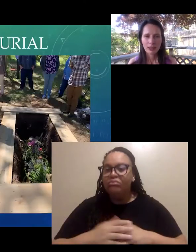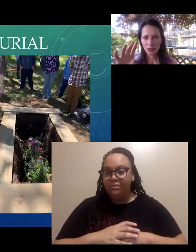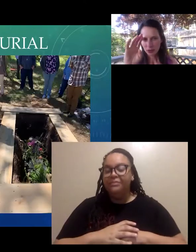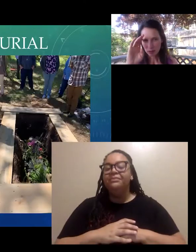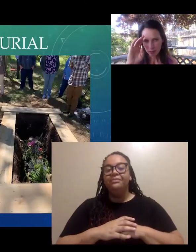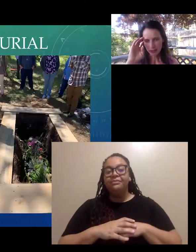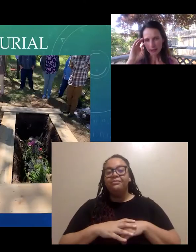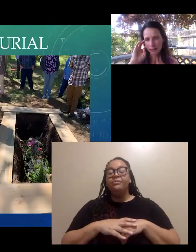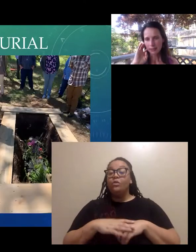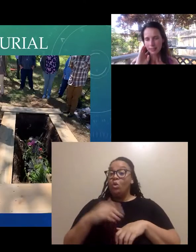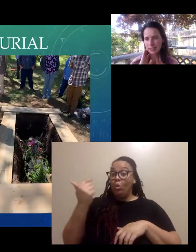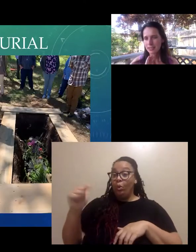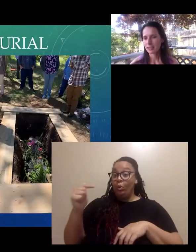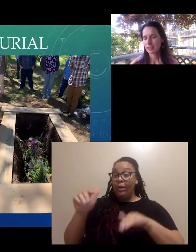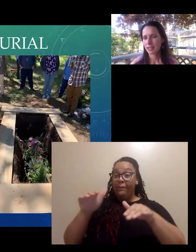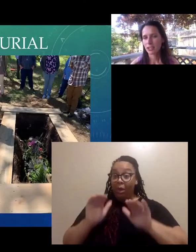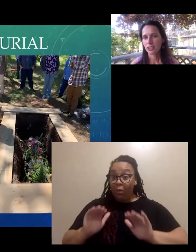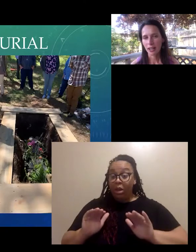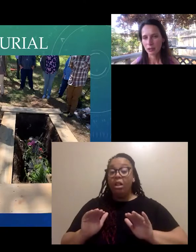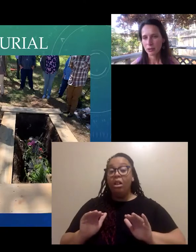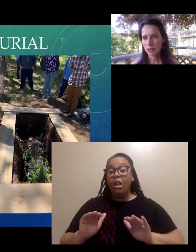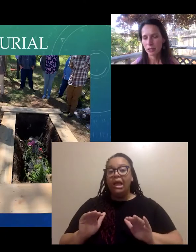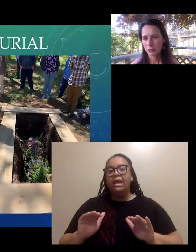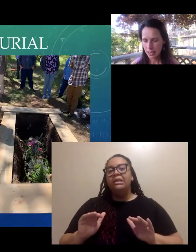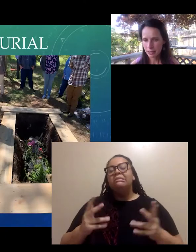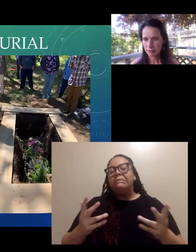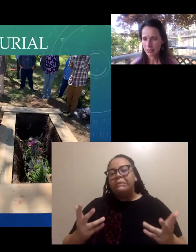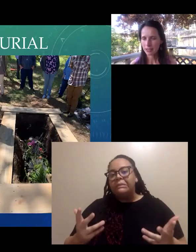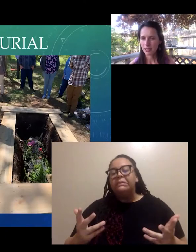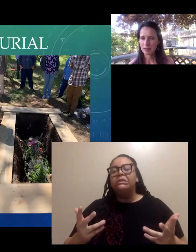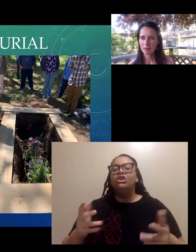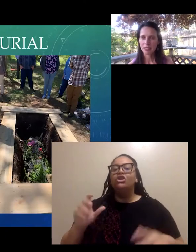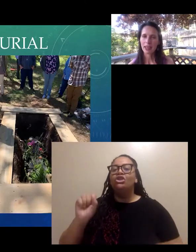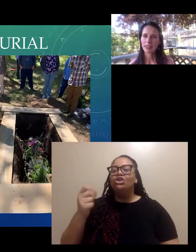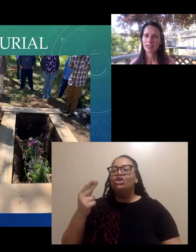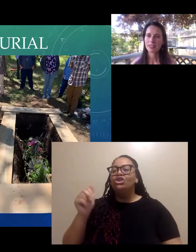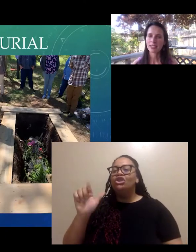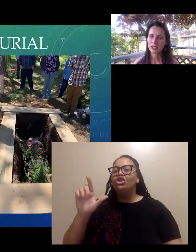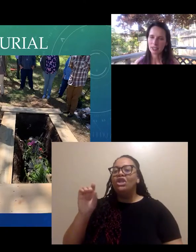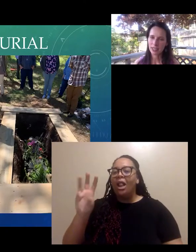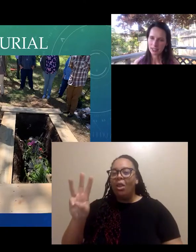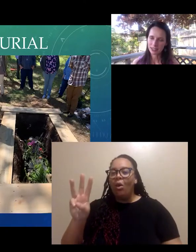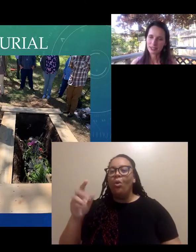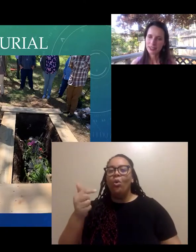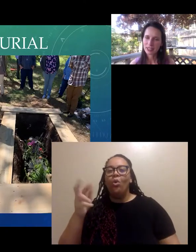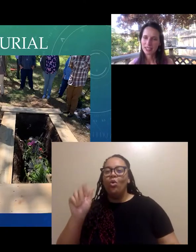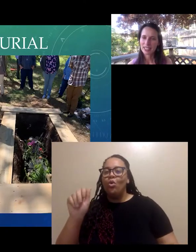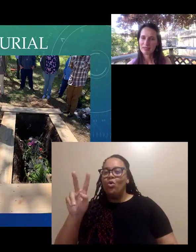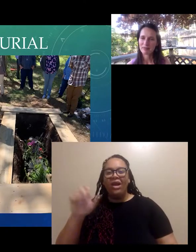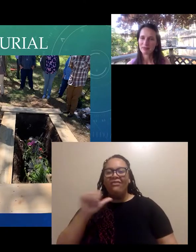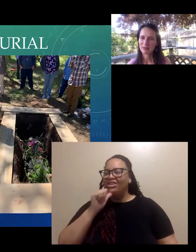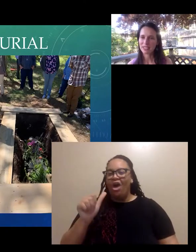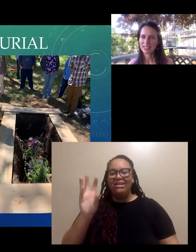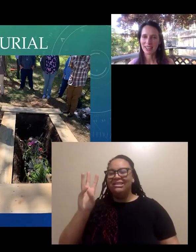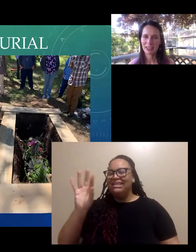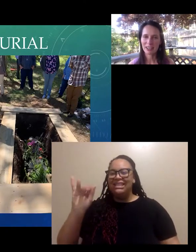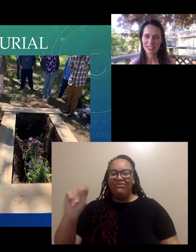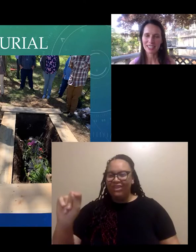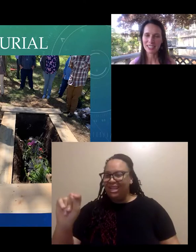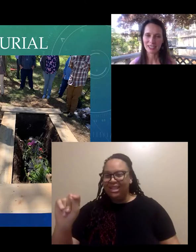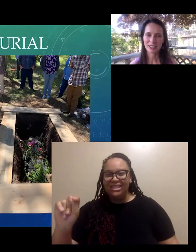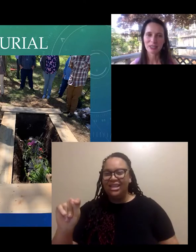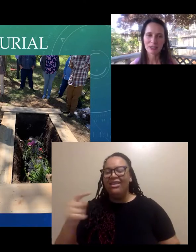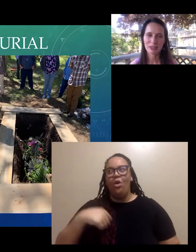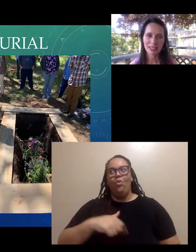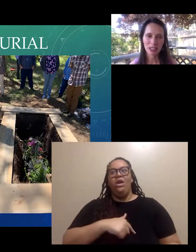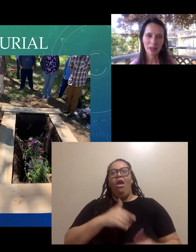So green burial is a shallower grave. It's not the six feet under that we often